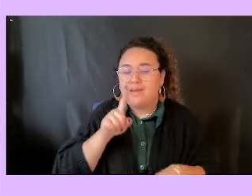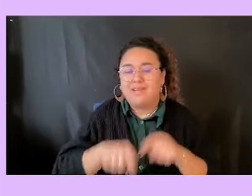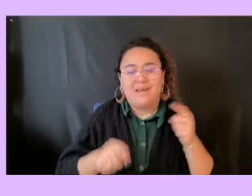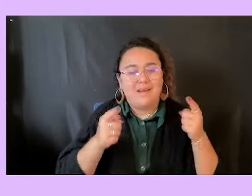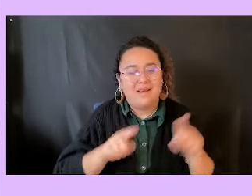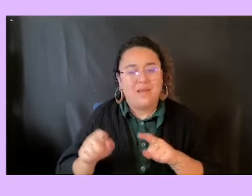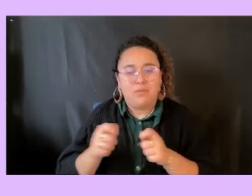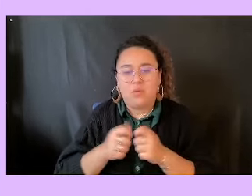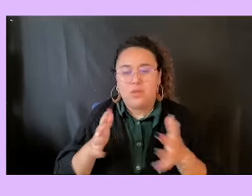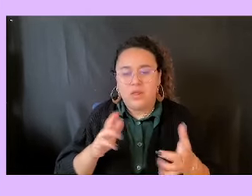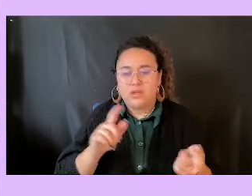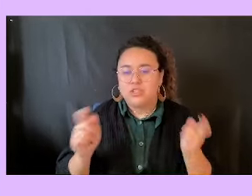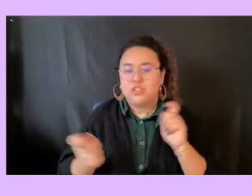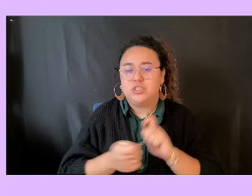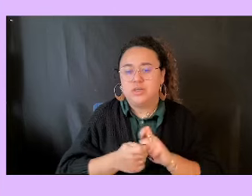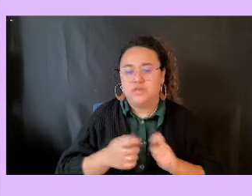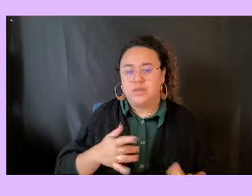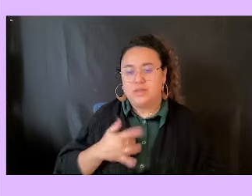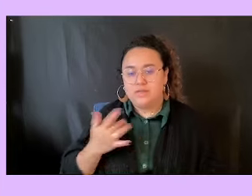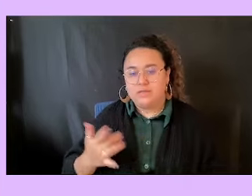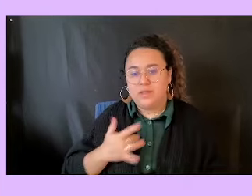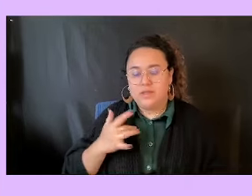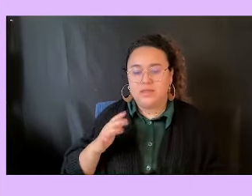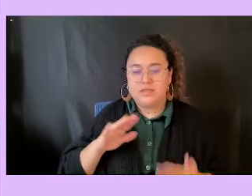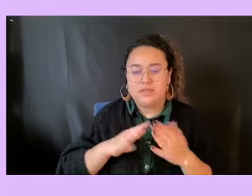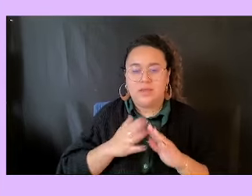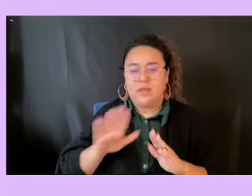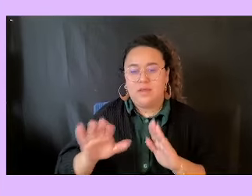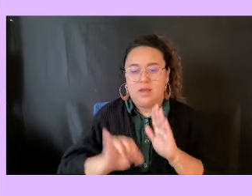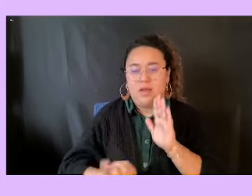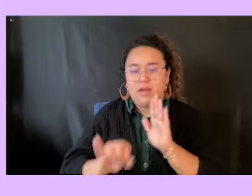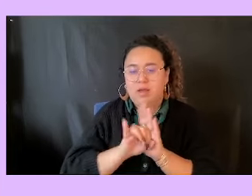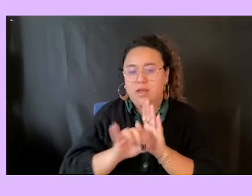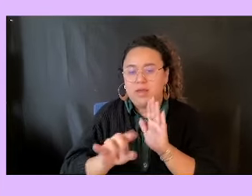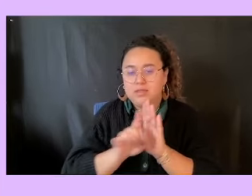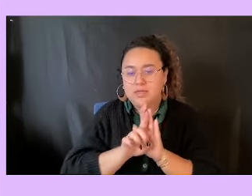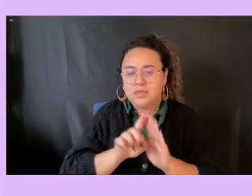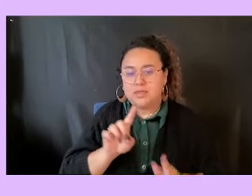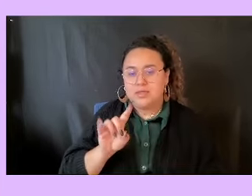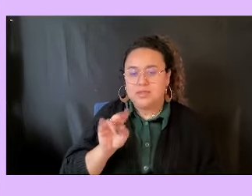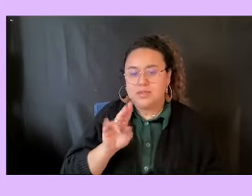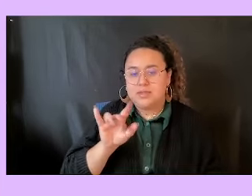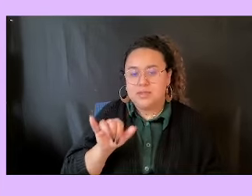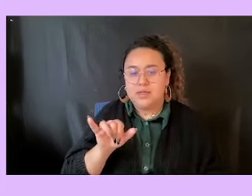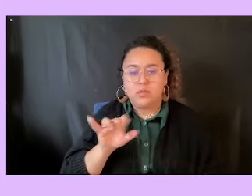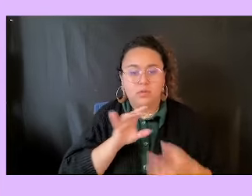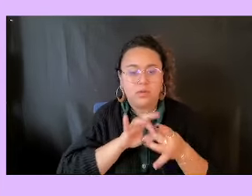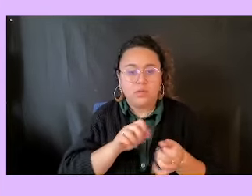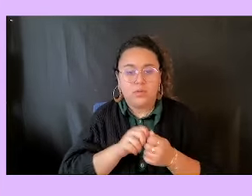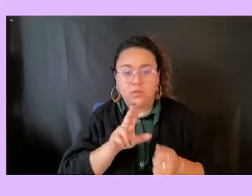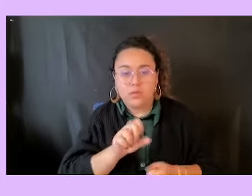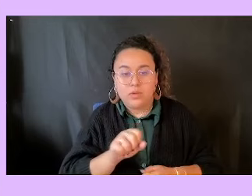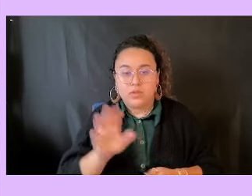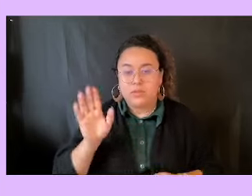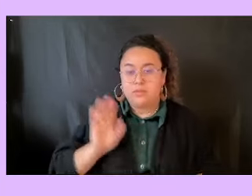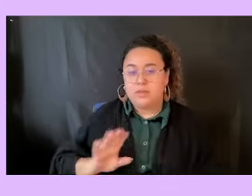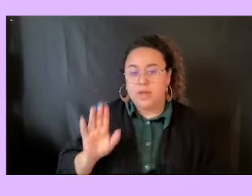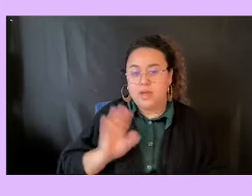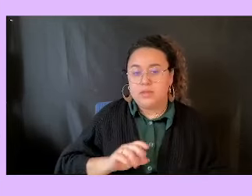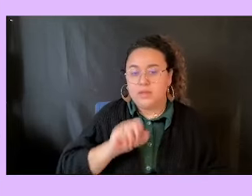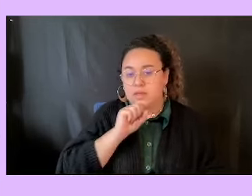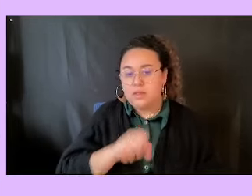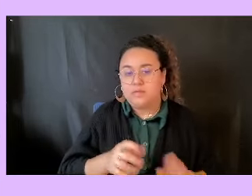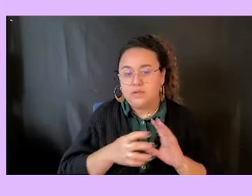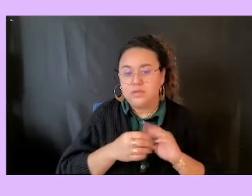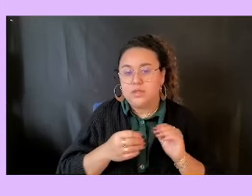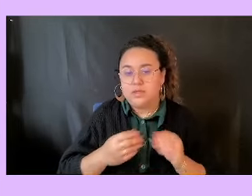a shifting of the sense of the city's identity as it relates to the United States, as it relates to our past. I love to say,